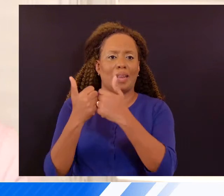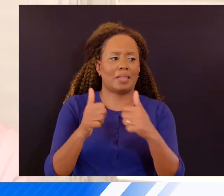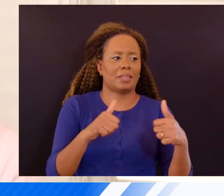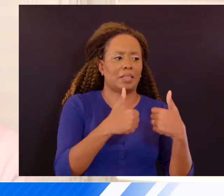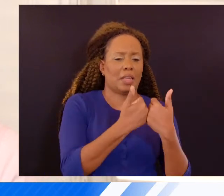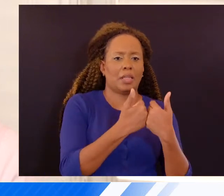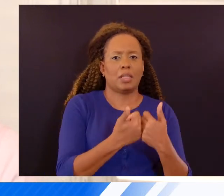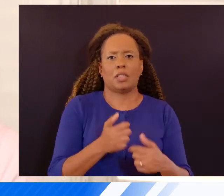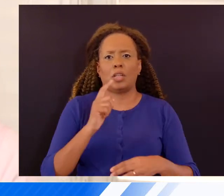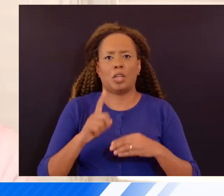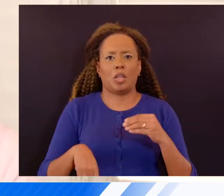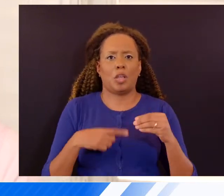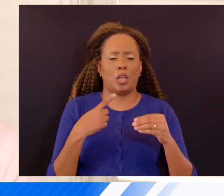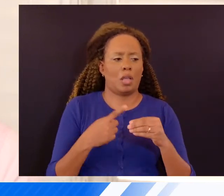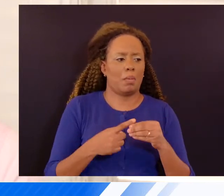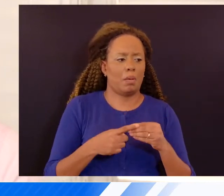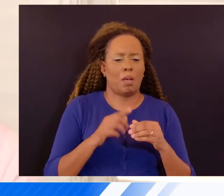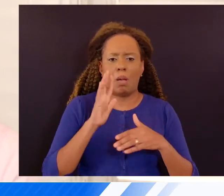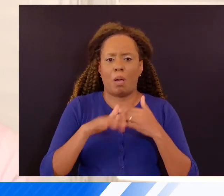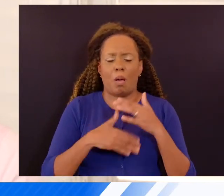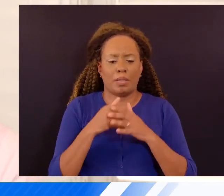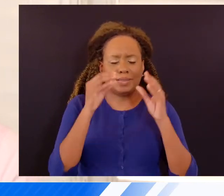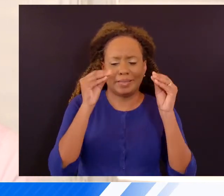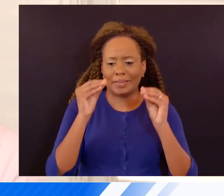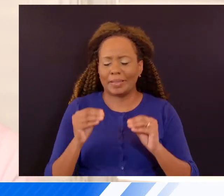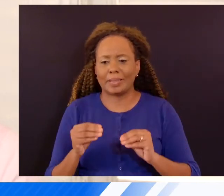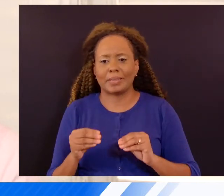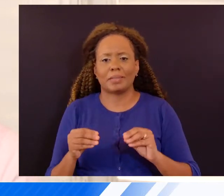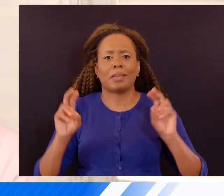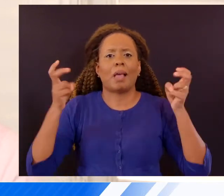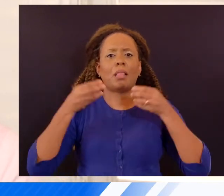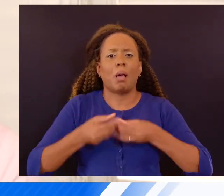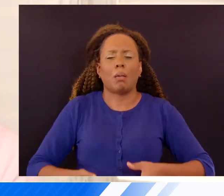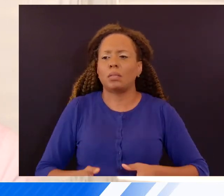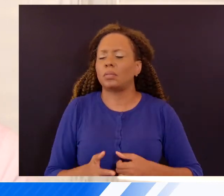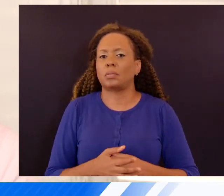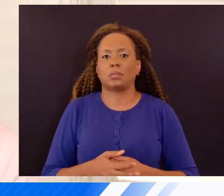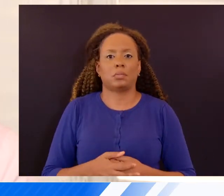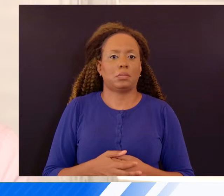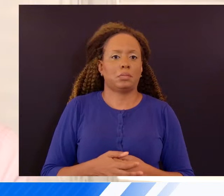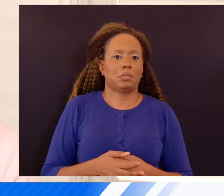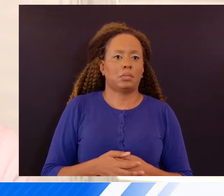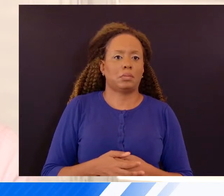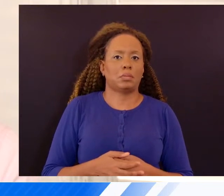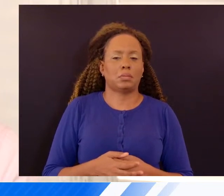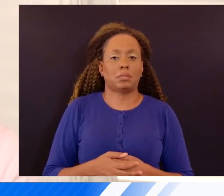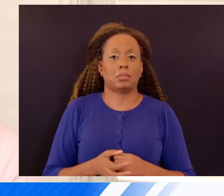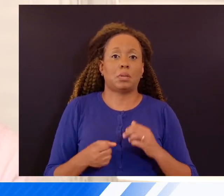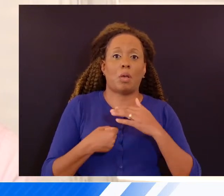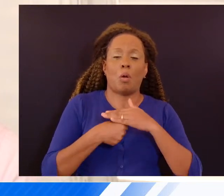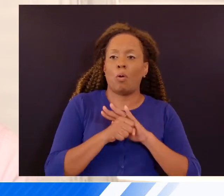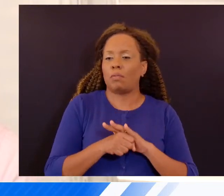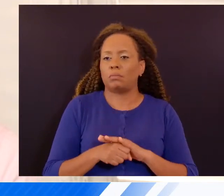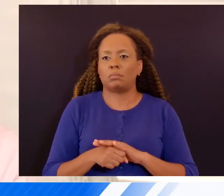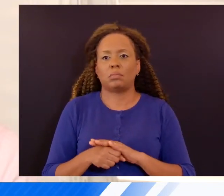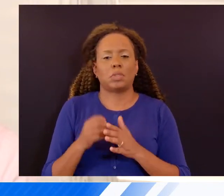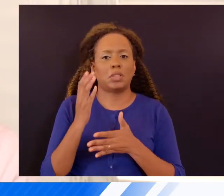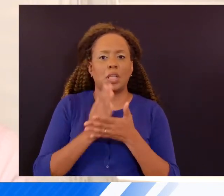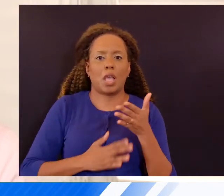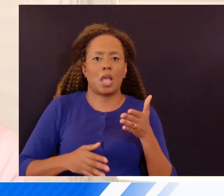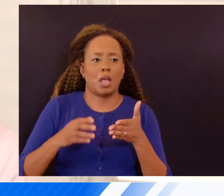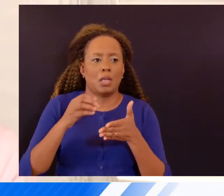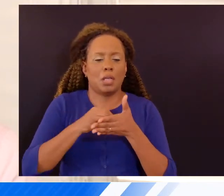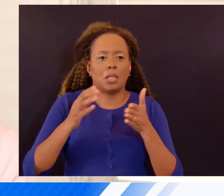instructional losses that we've had during the course of the academic year, to be able to defer the writing of